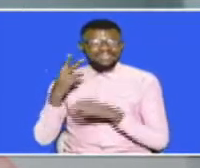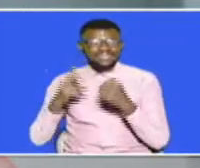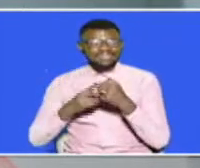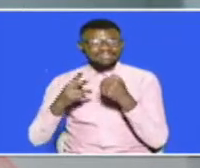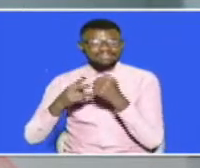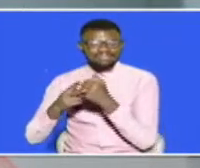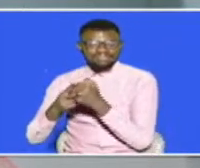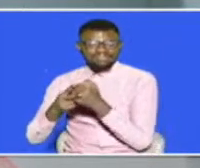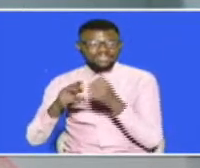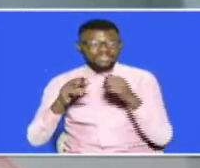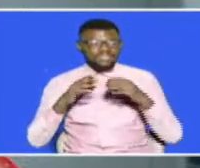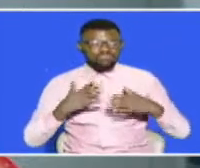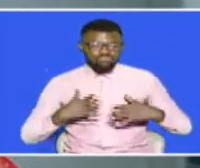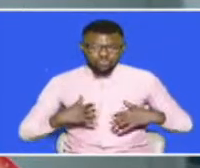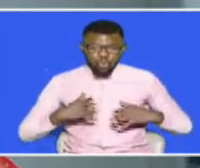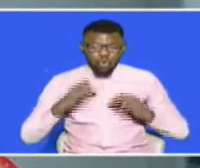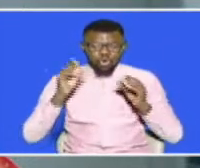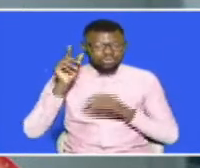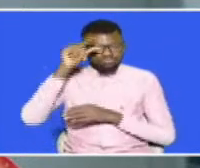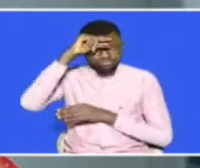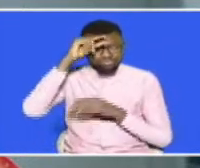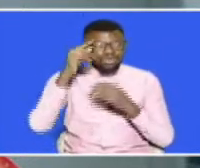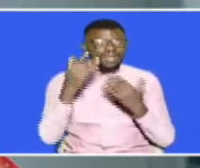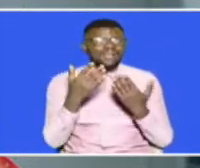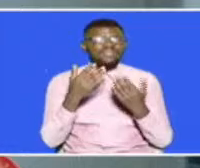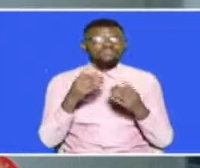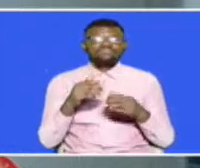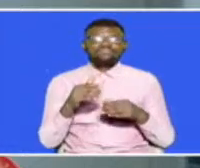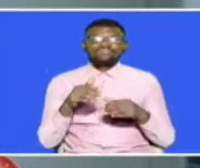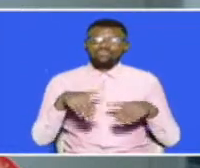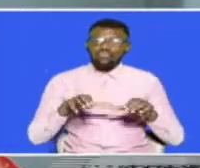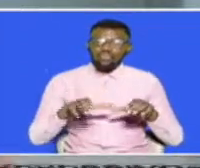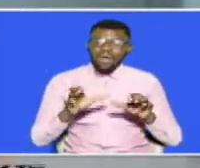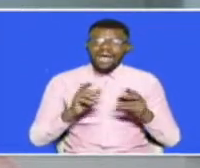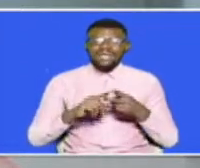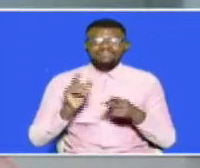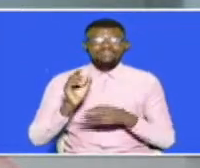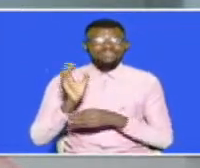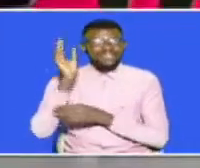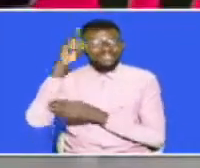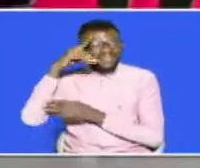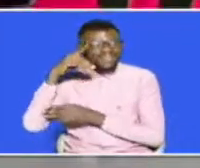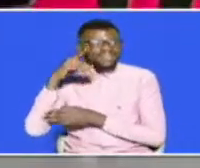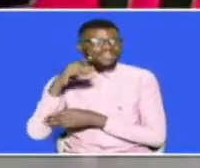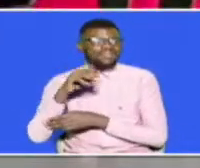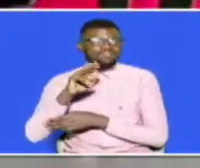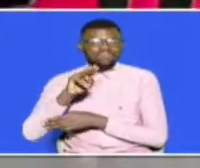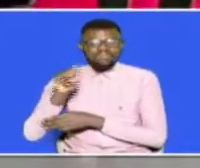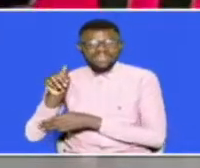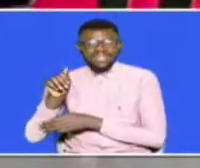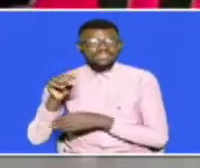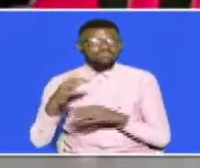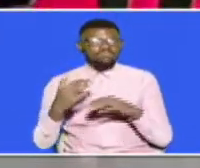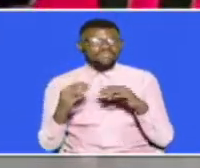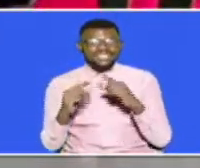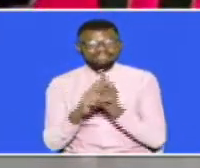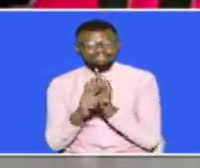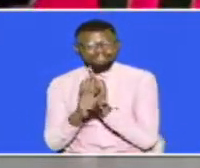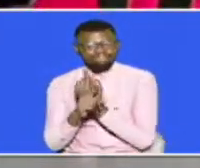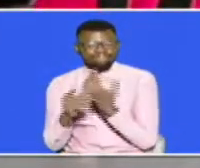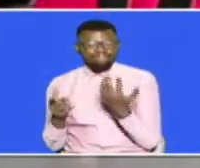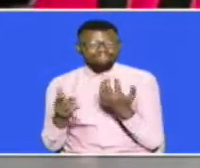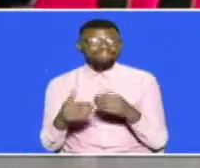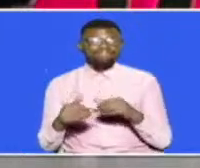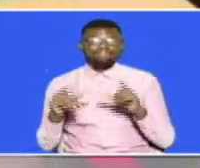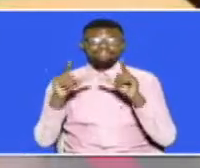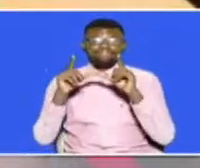777 graduates have graduated with diplomas, degrees and master's degrees in different fields from Meru University of